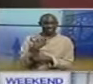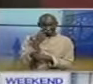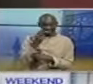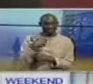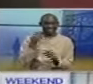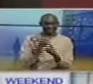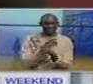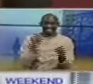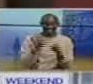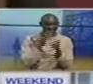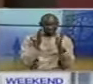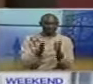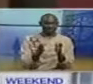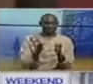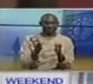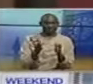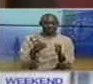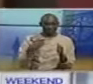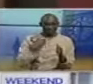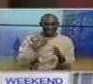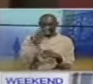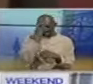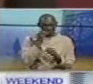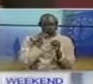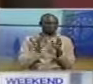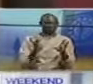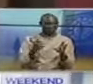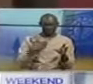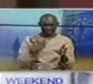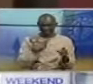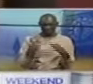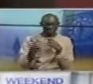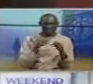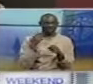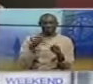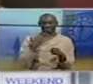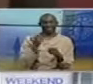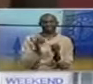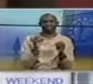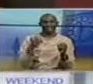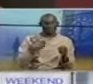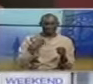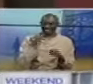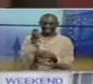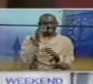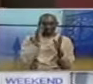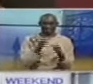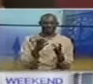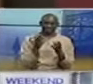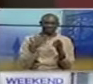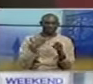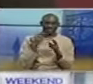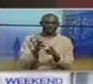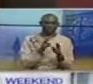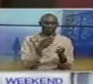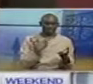meet a different person, which I'm not arrogant, I'm not controversial, I'm just a Kenyan, simple Kenyan, just